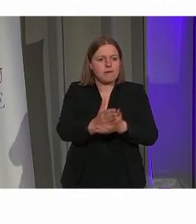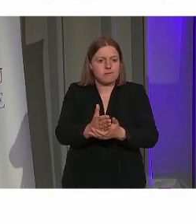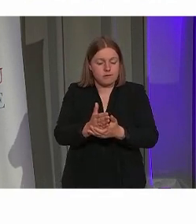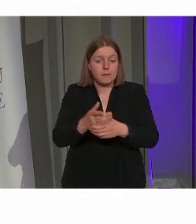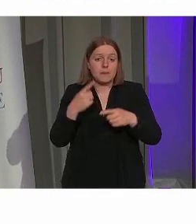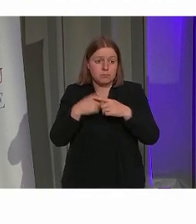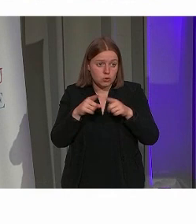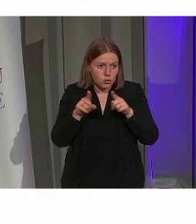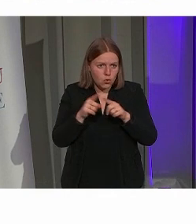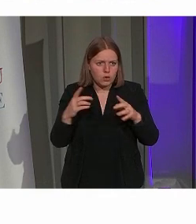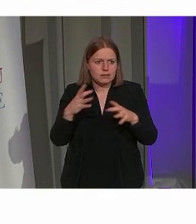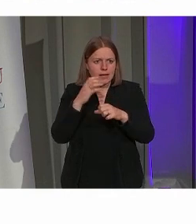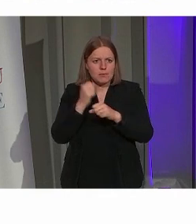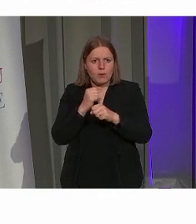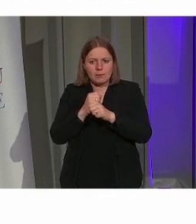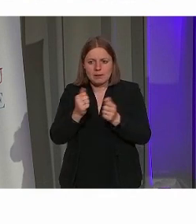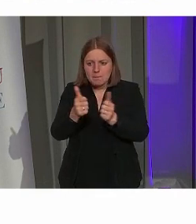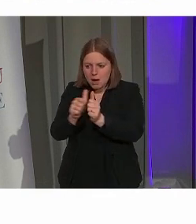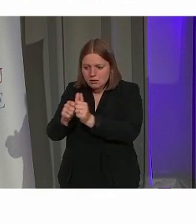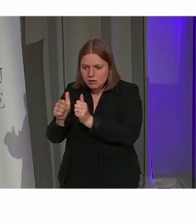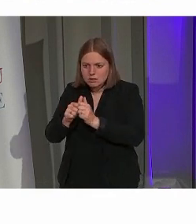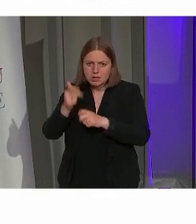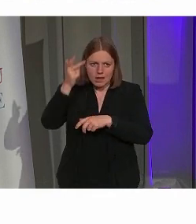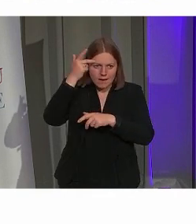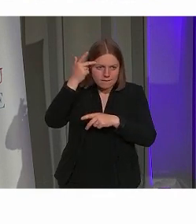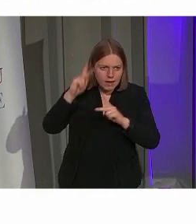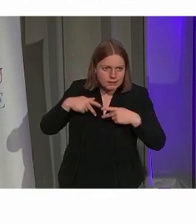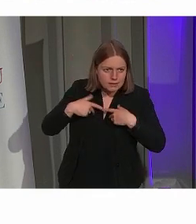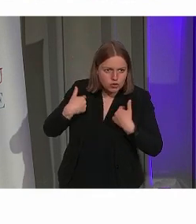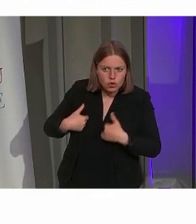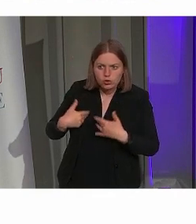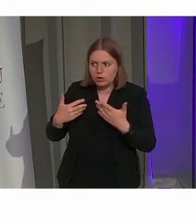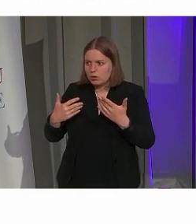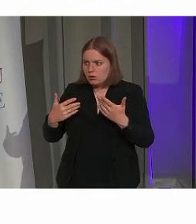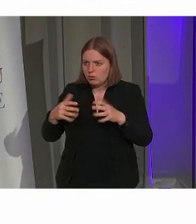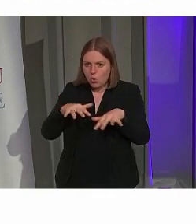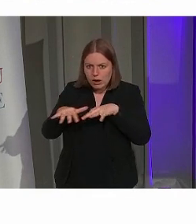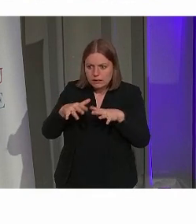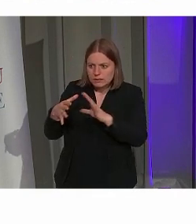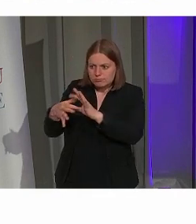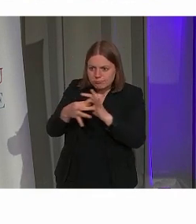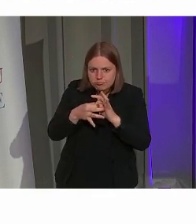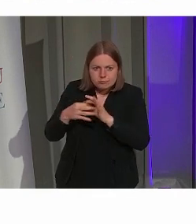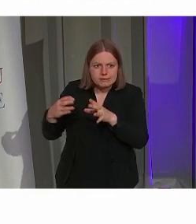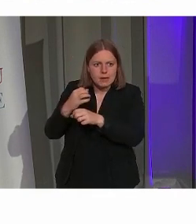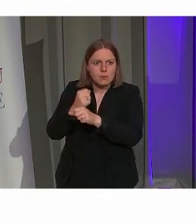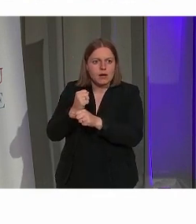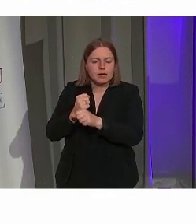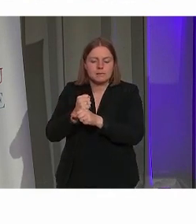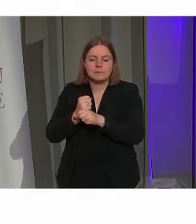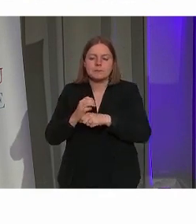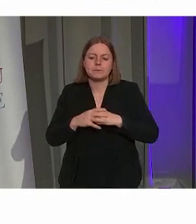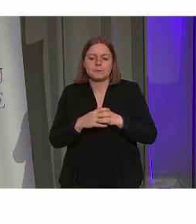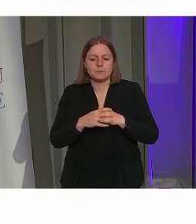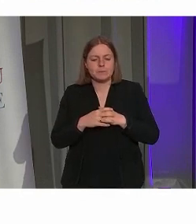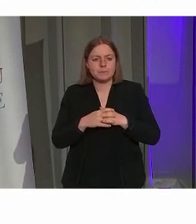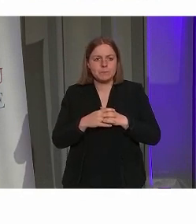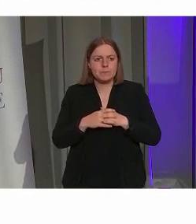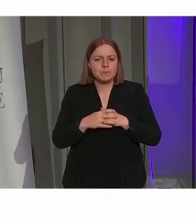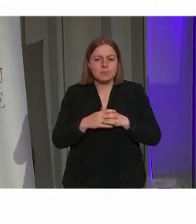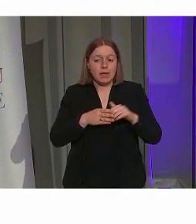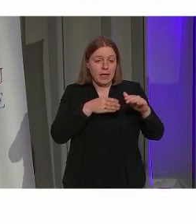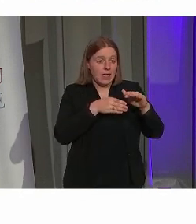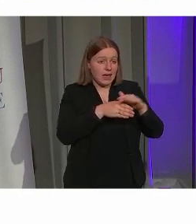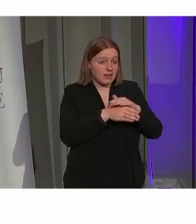day one. And of course, in close collaboration with stakeholders, with experts by experience, with